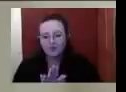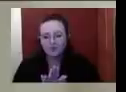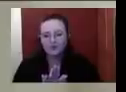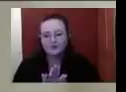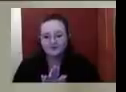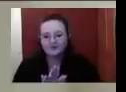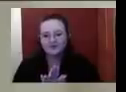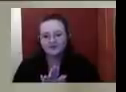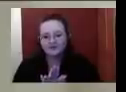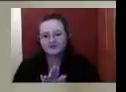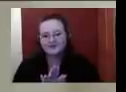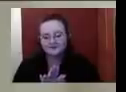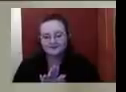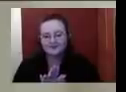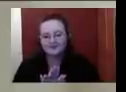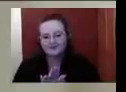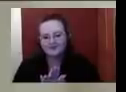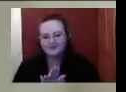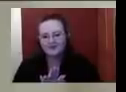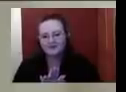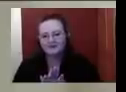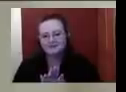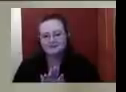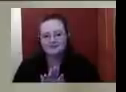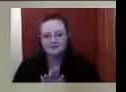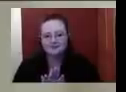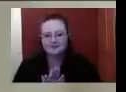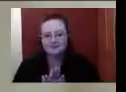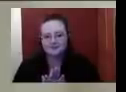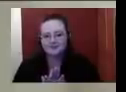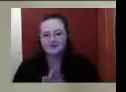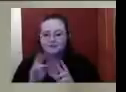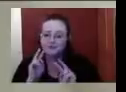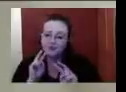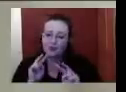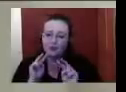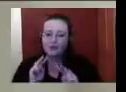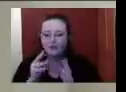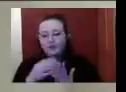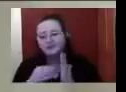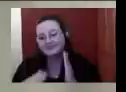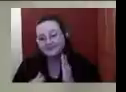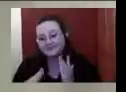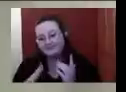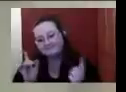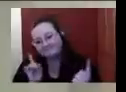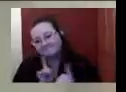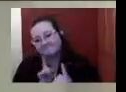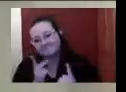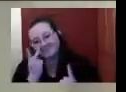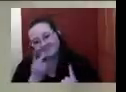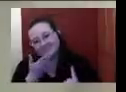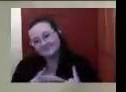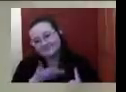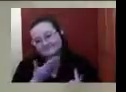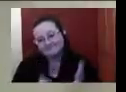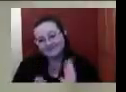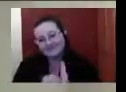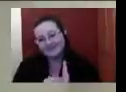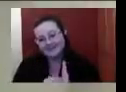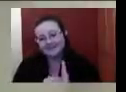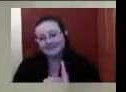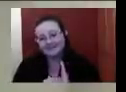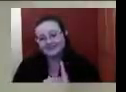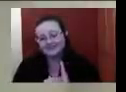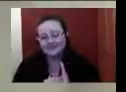schools in September. We're looking forward to seeing our students again. We've worked very hard